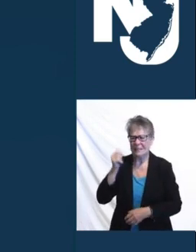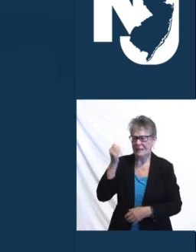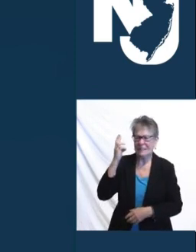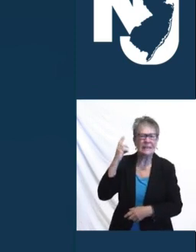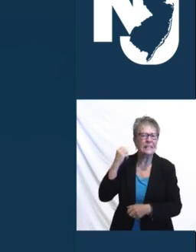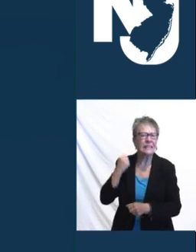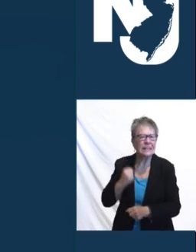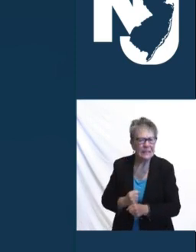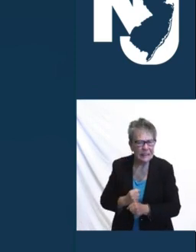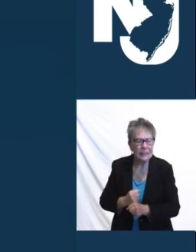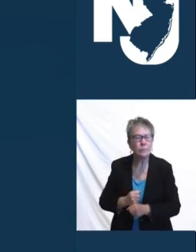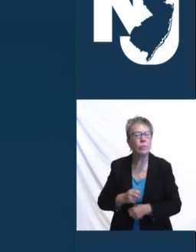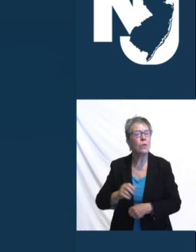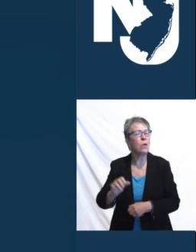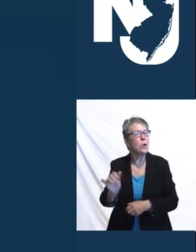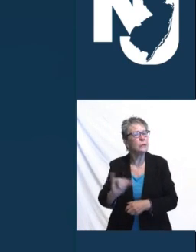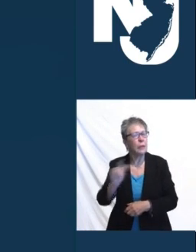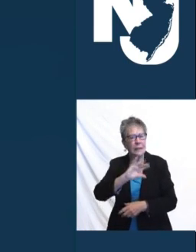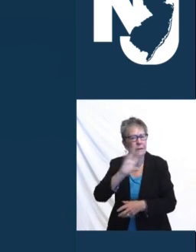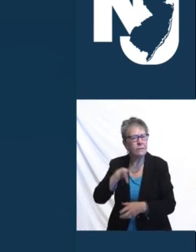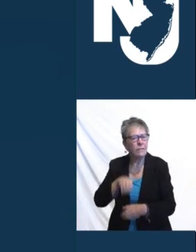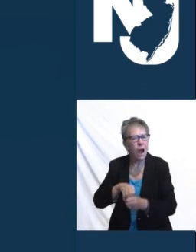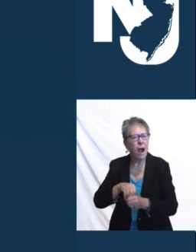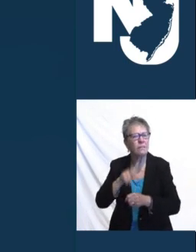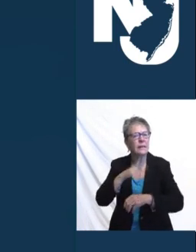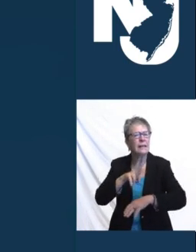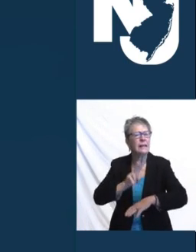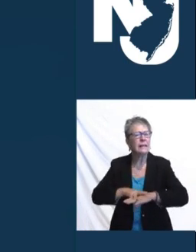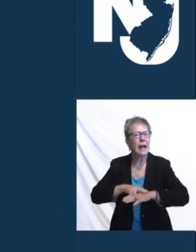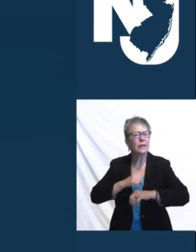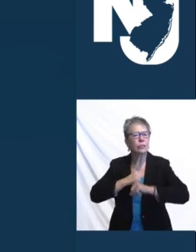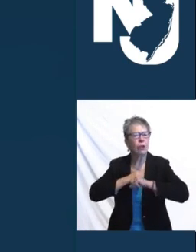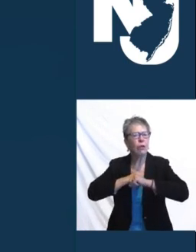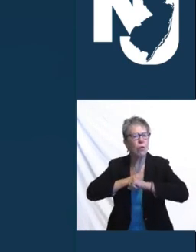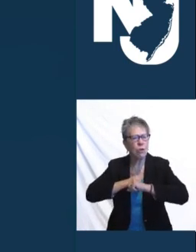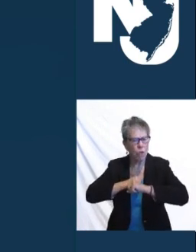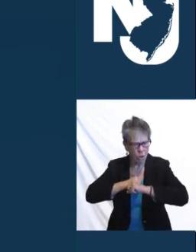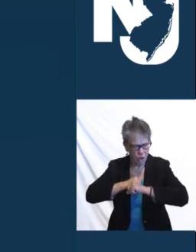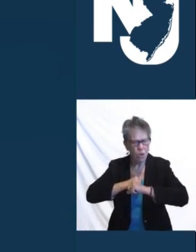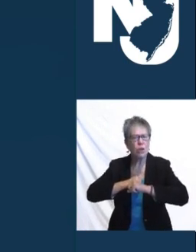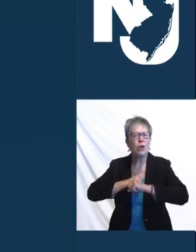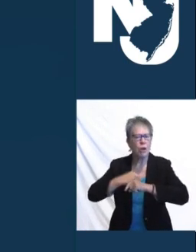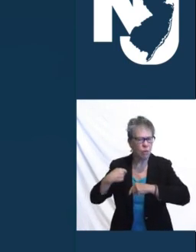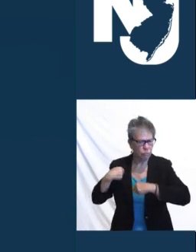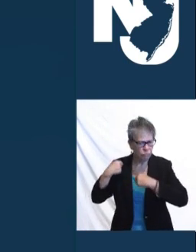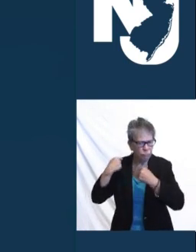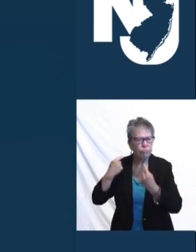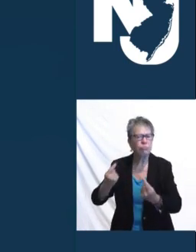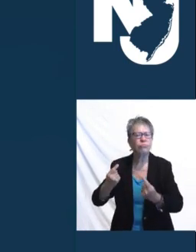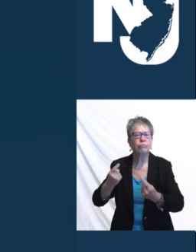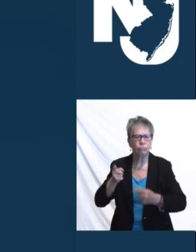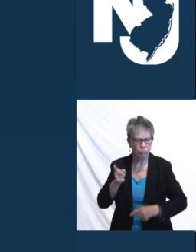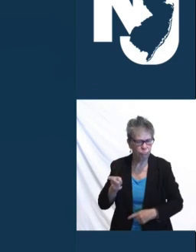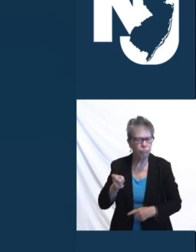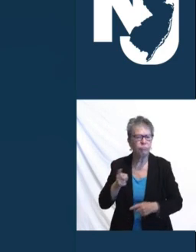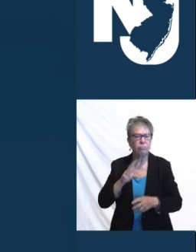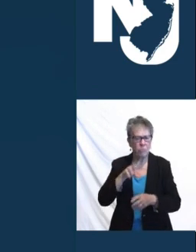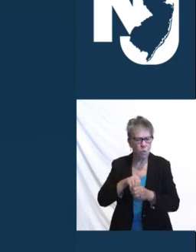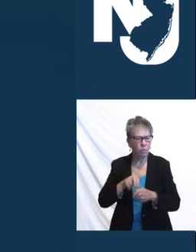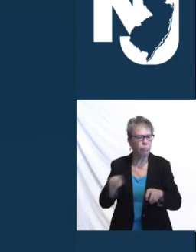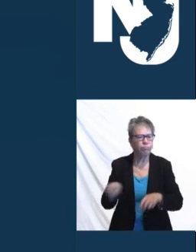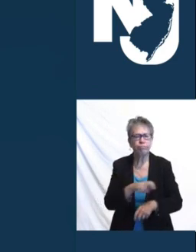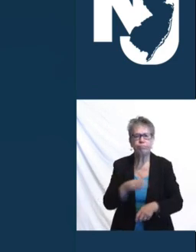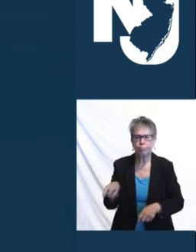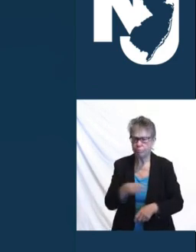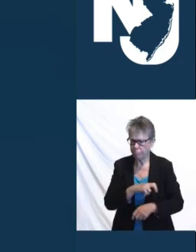with service to our nation as a member of the New Jersey Army National Guard. He joined the state police after his honorable